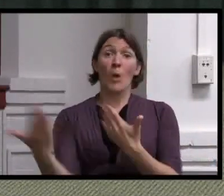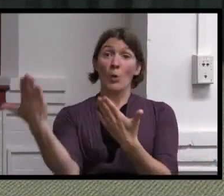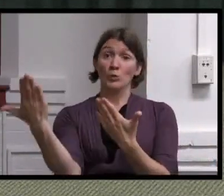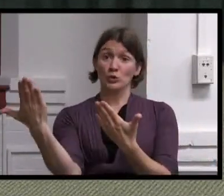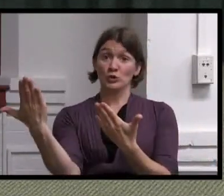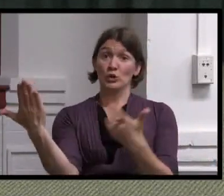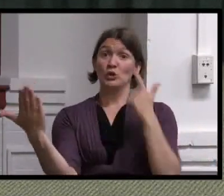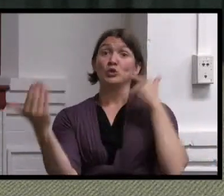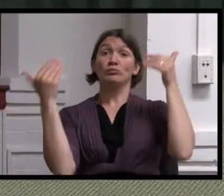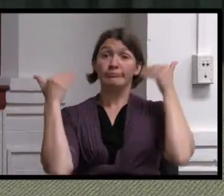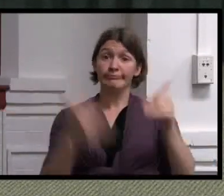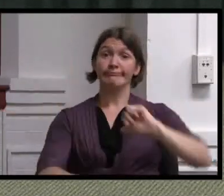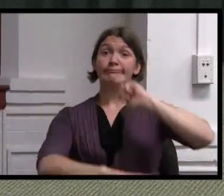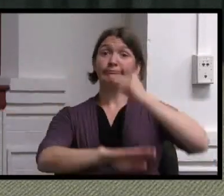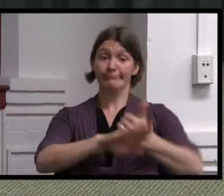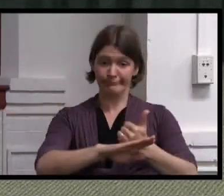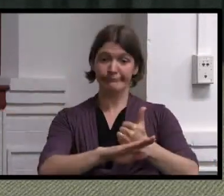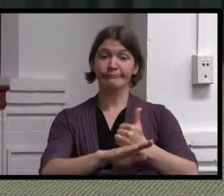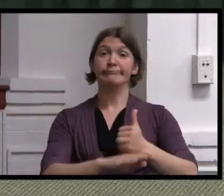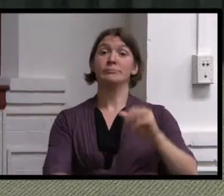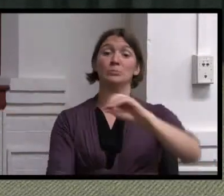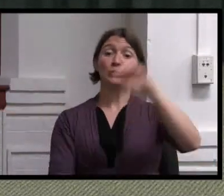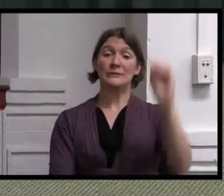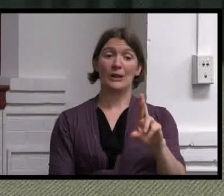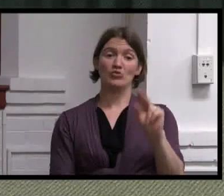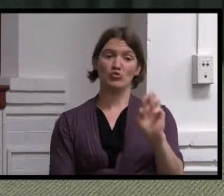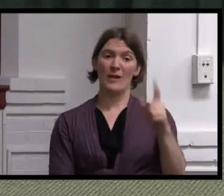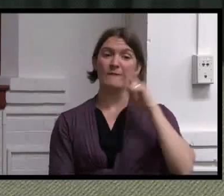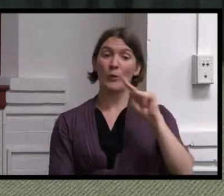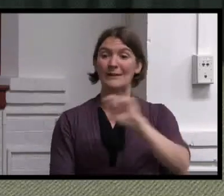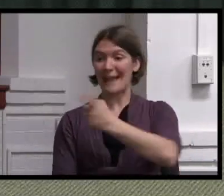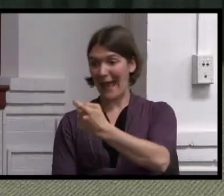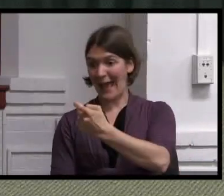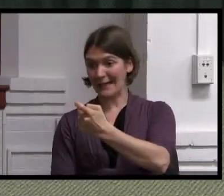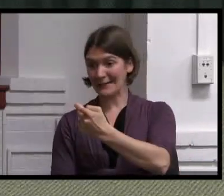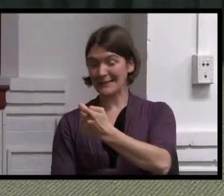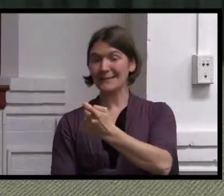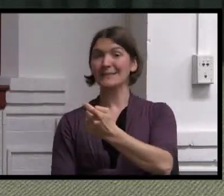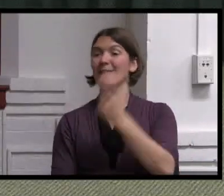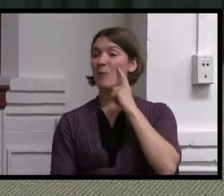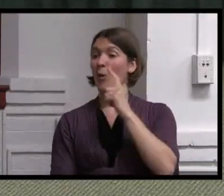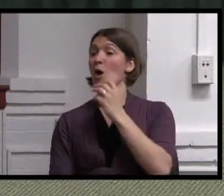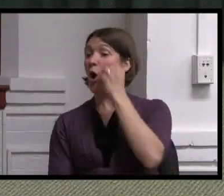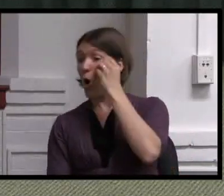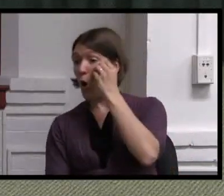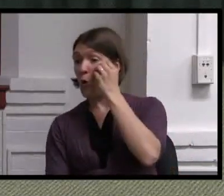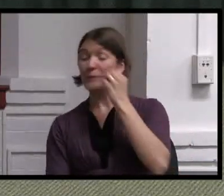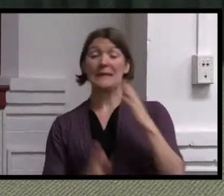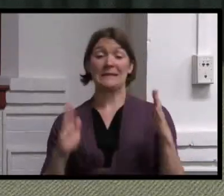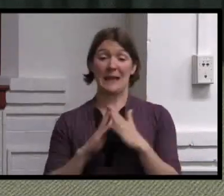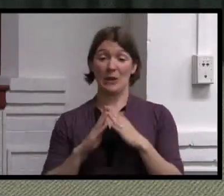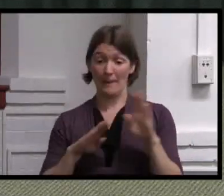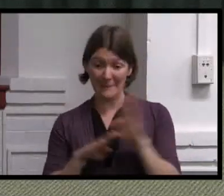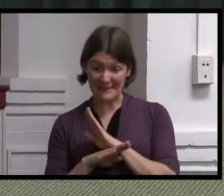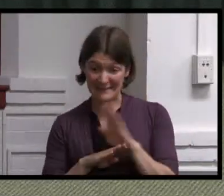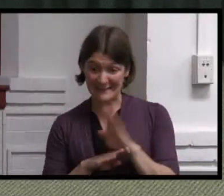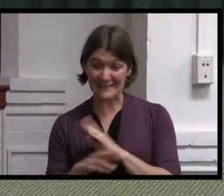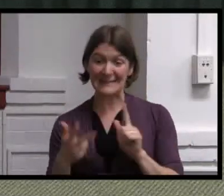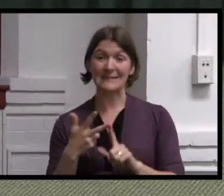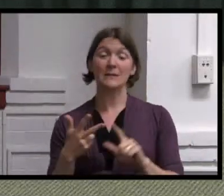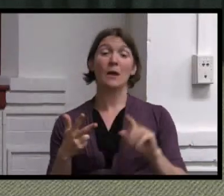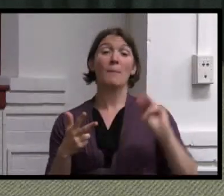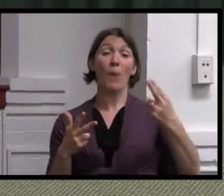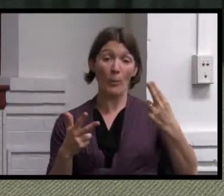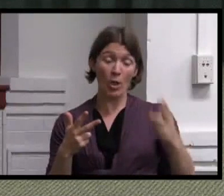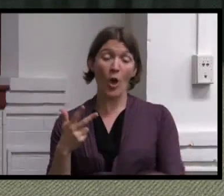to set the municipal tax rate and also the Downtown Improvement District Special Assessment and the Tri-Park